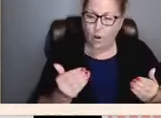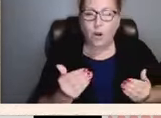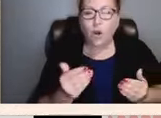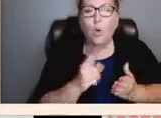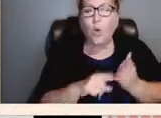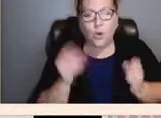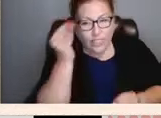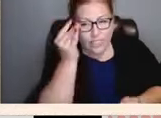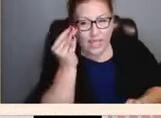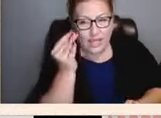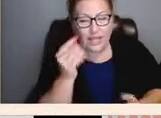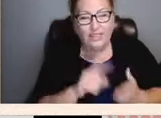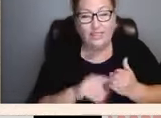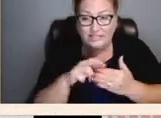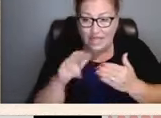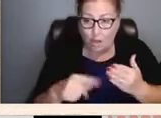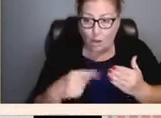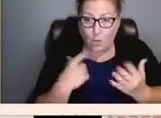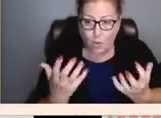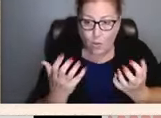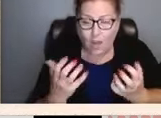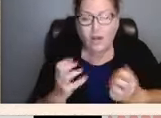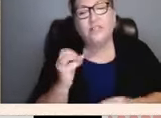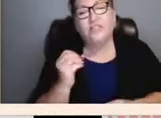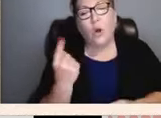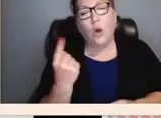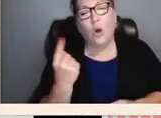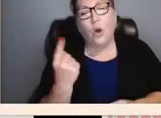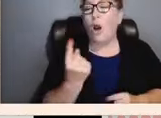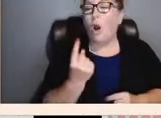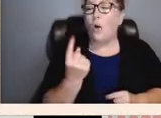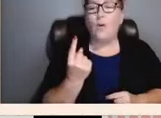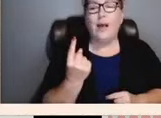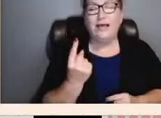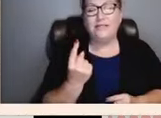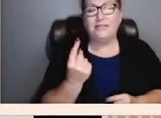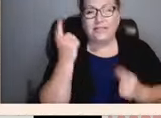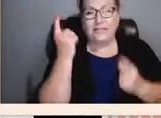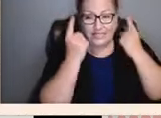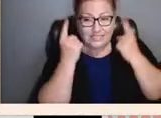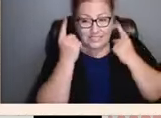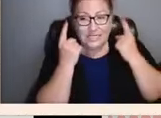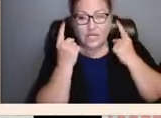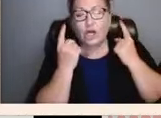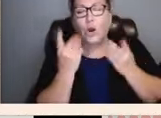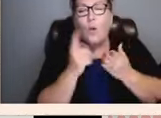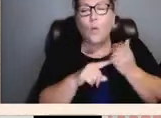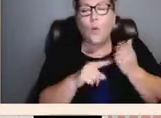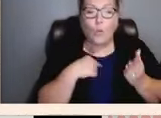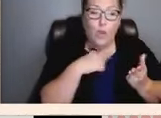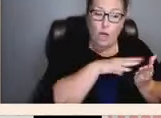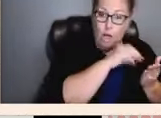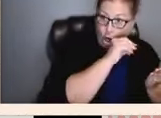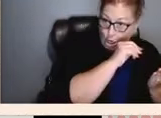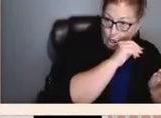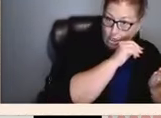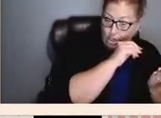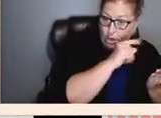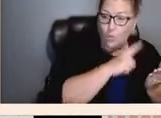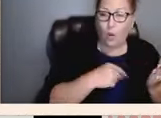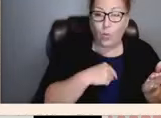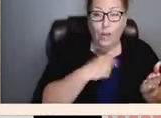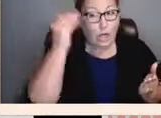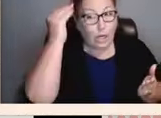the outcome we want. So always taking into consideration what we learned, what we know, and